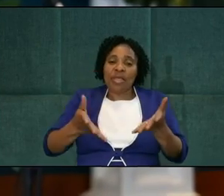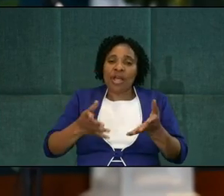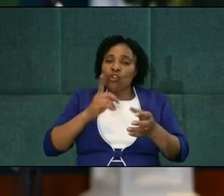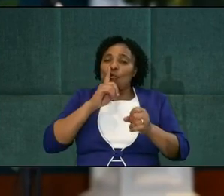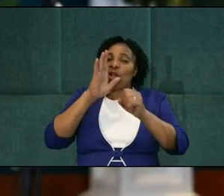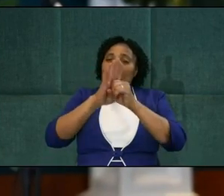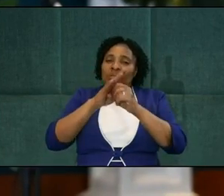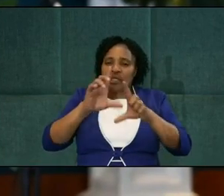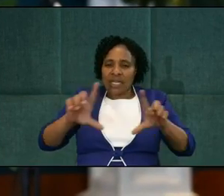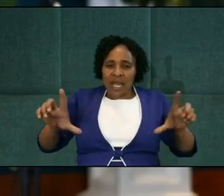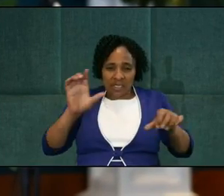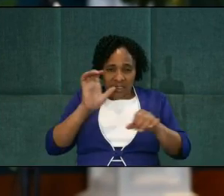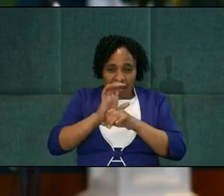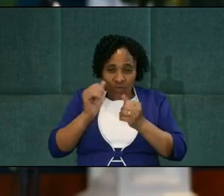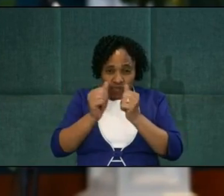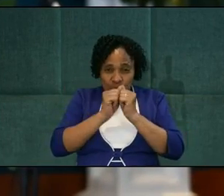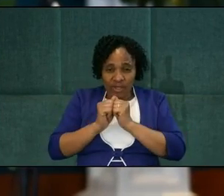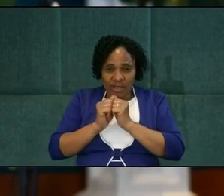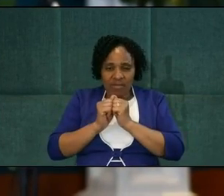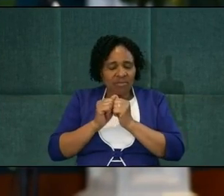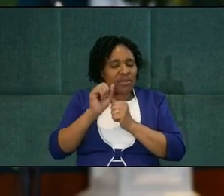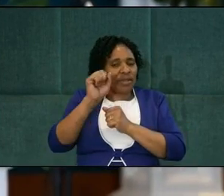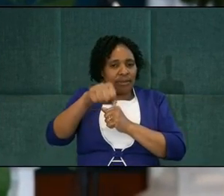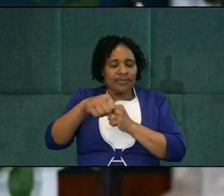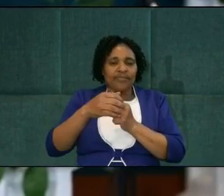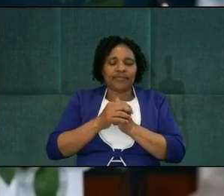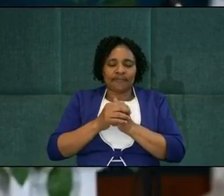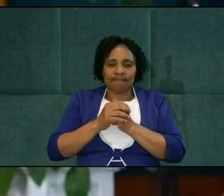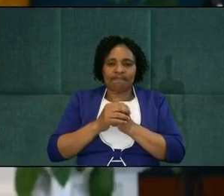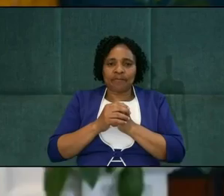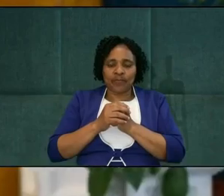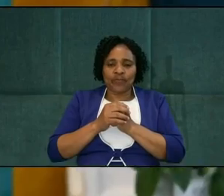land. Is the church still with me? Yes.